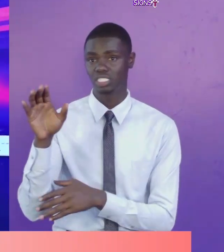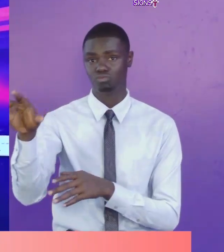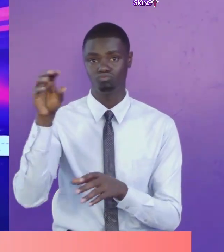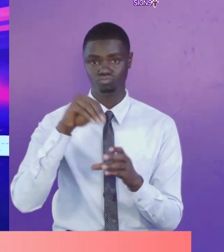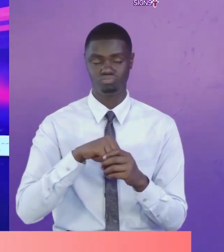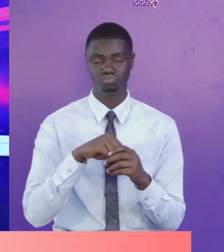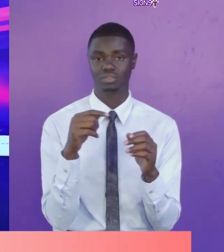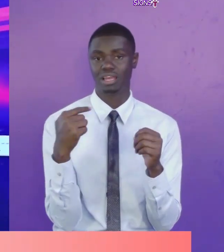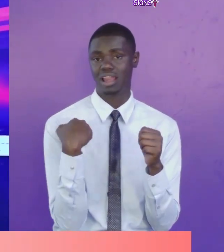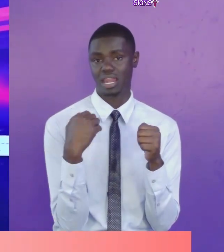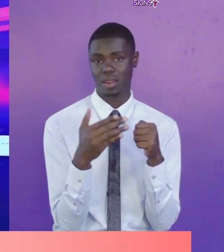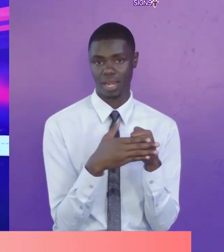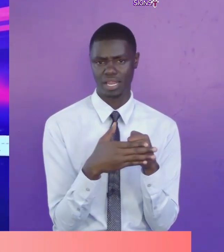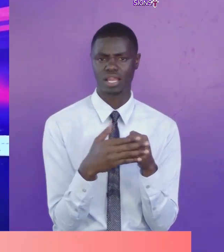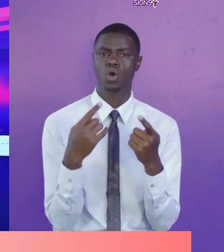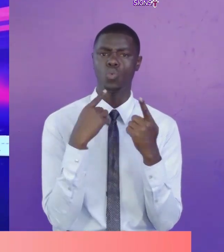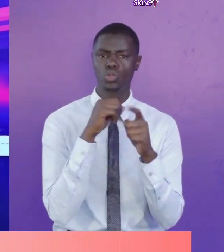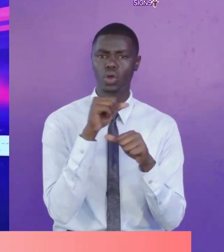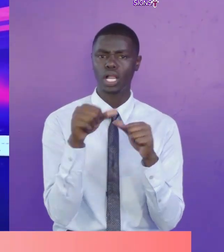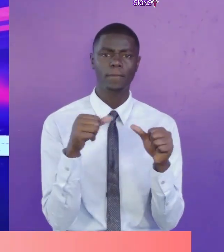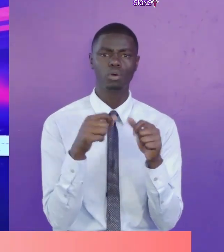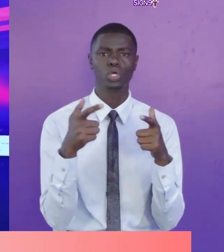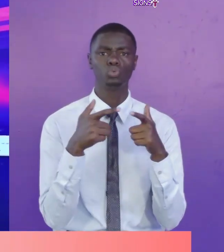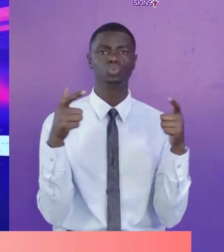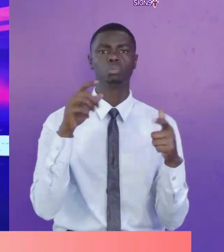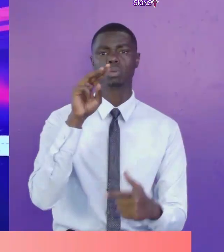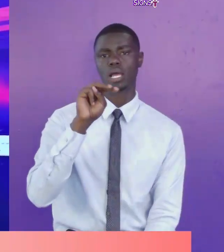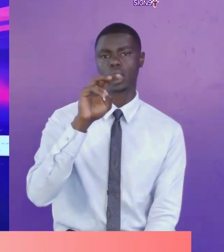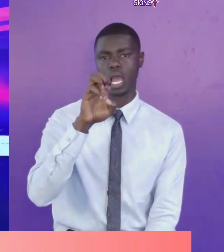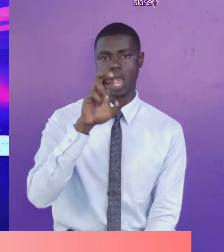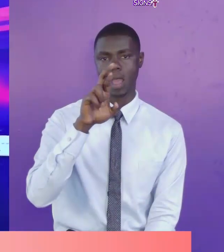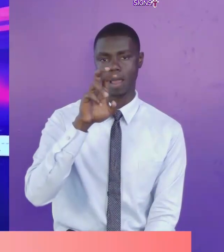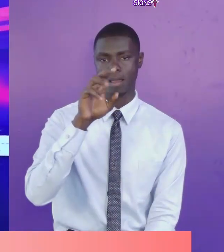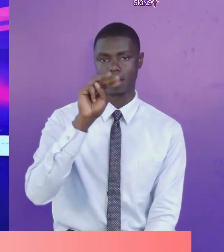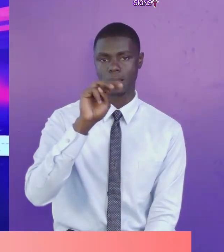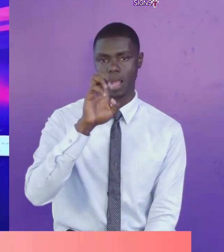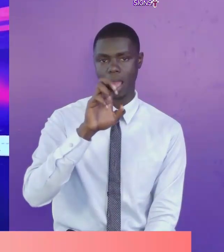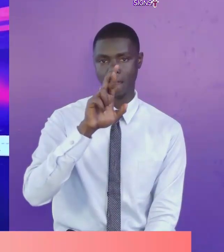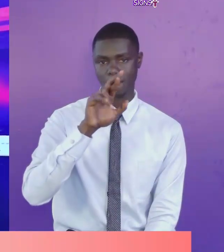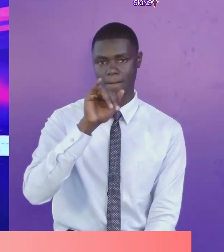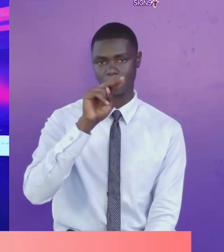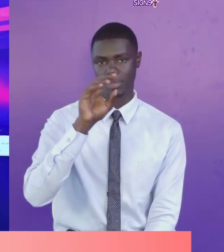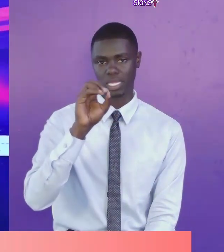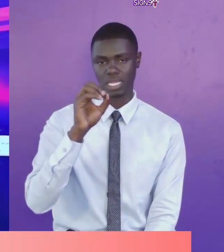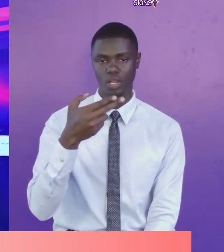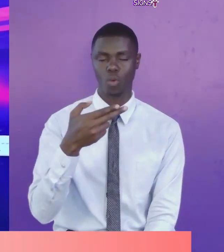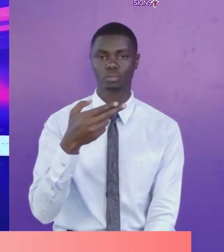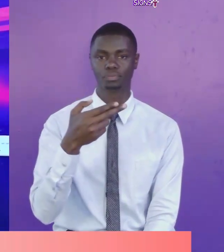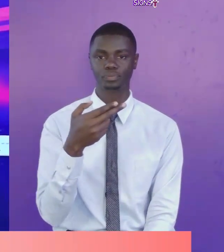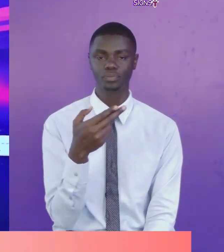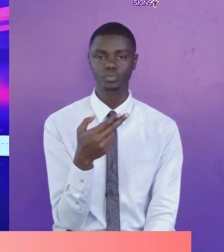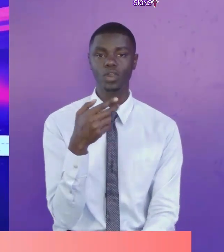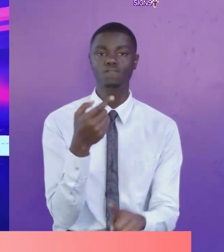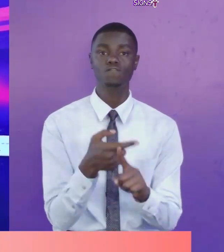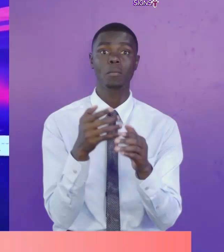So we talk about Super Merino. So Merino scored a hat-trick. That one you could have said Merino from